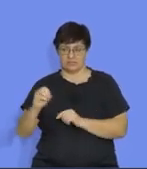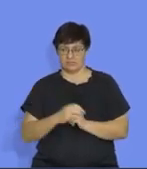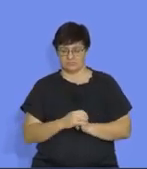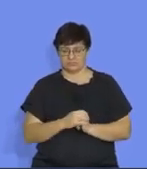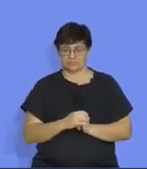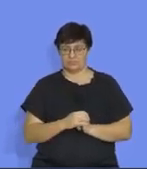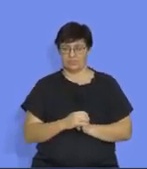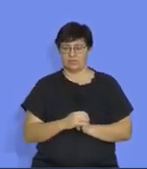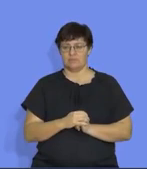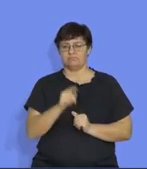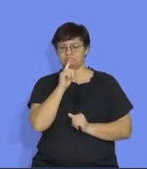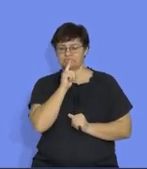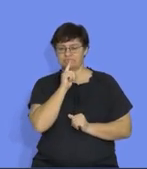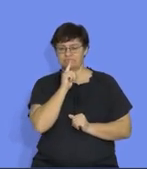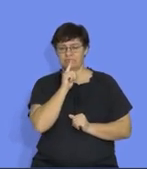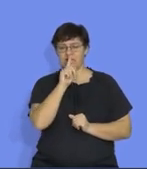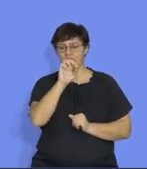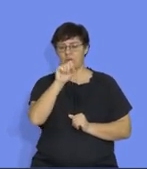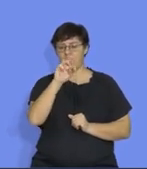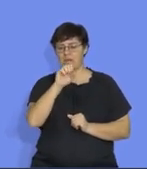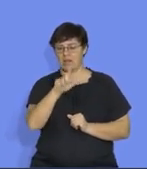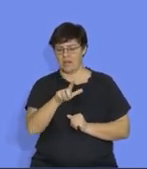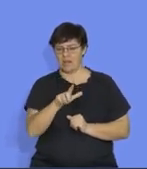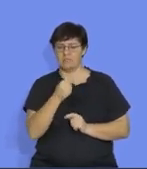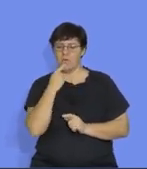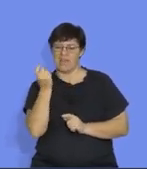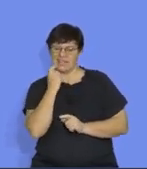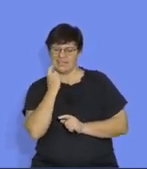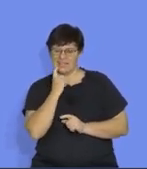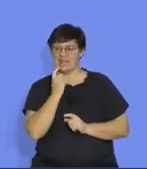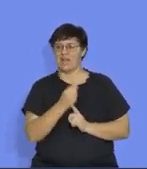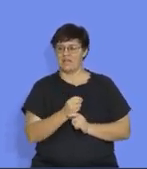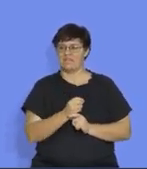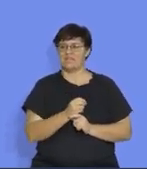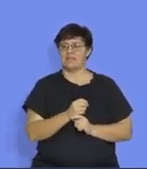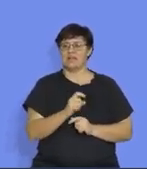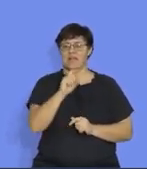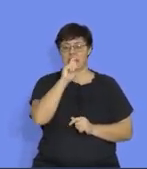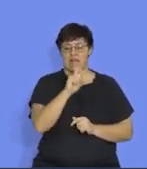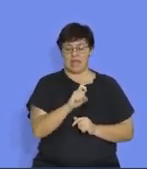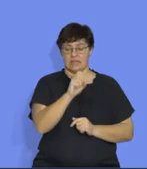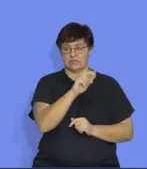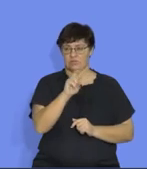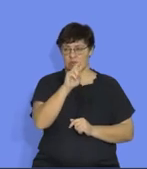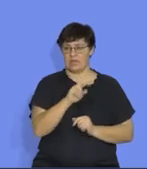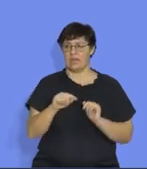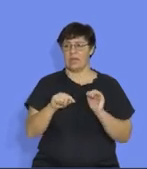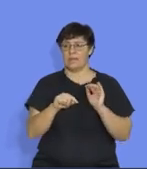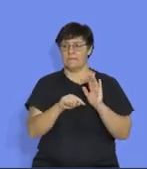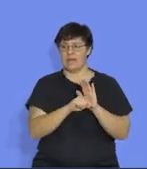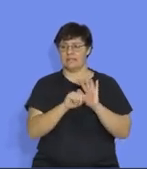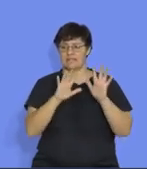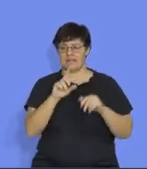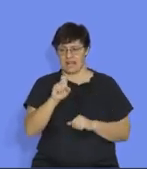make this trinomial a bit easier, everyone, I'm going to divide by 4, so I'm going to have x squared minus 10x